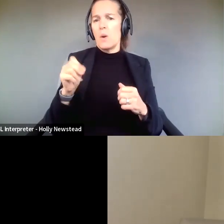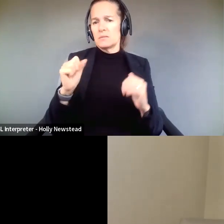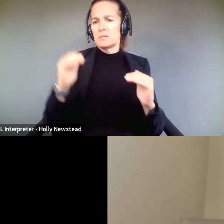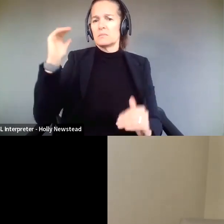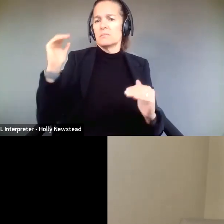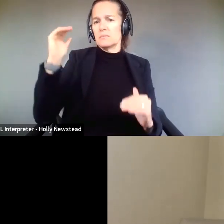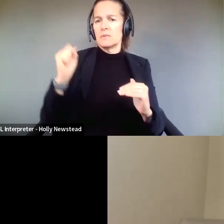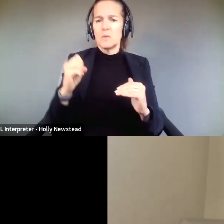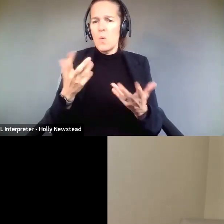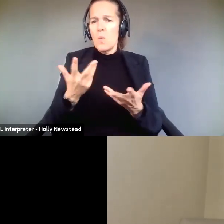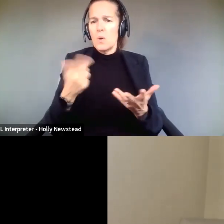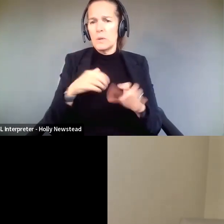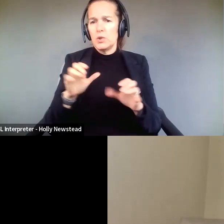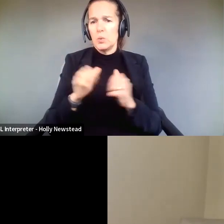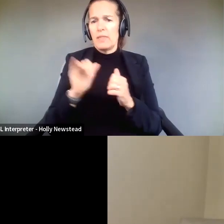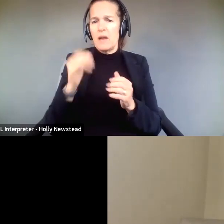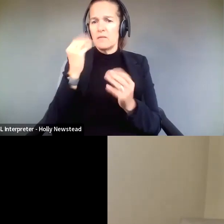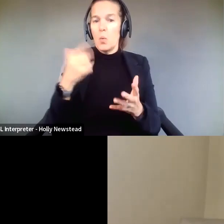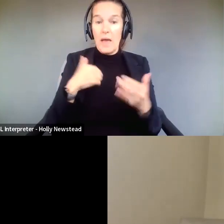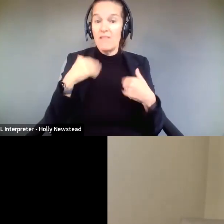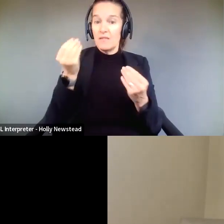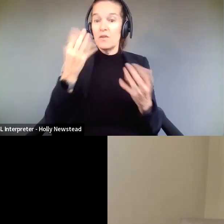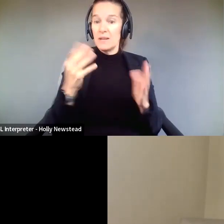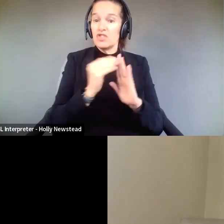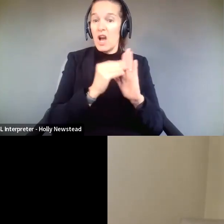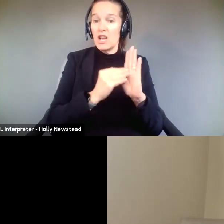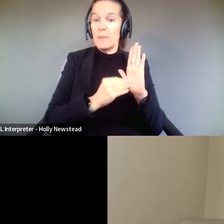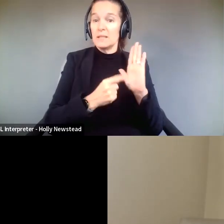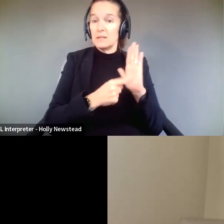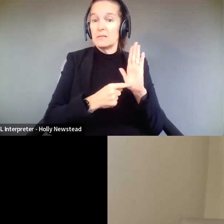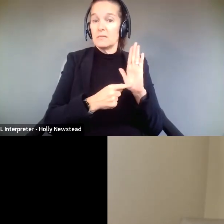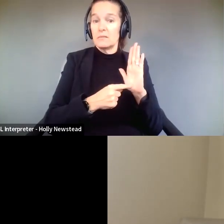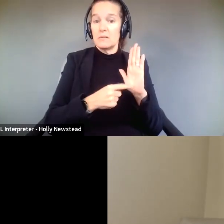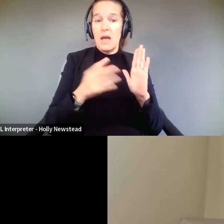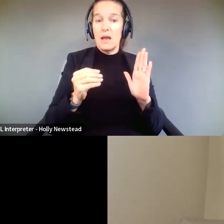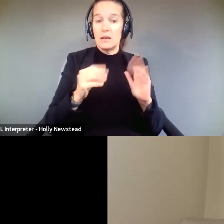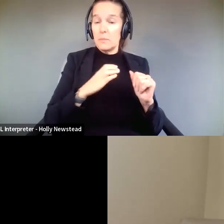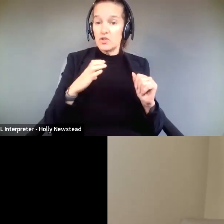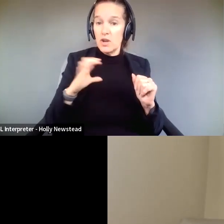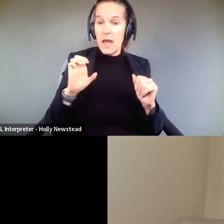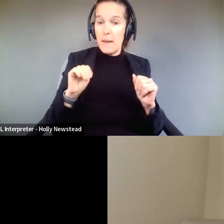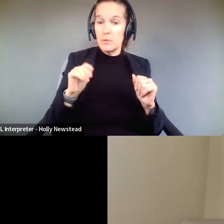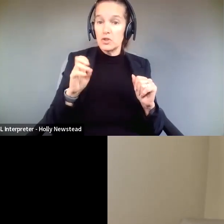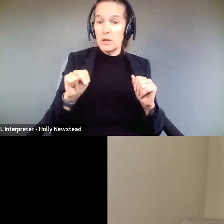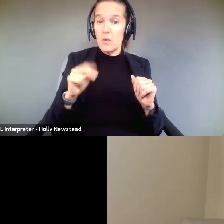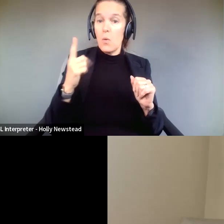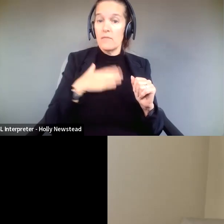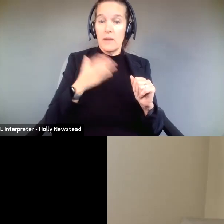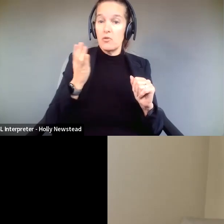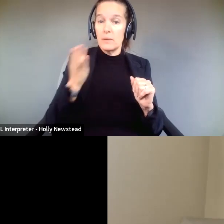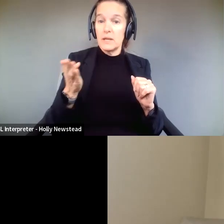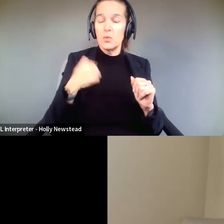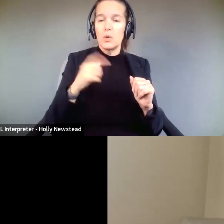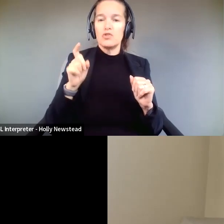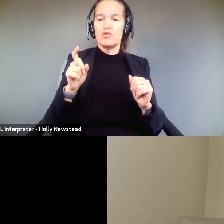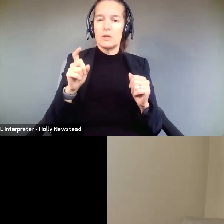do we do with that information? We have information documenting this in multiple levels. And Commissioner Emerson, one of my recommendations is let's get knowledge rich